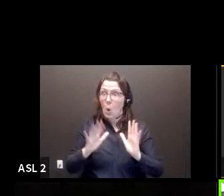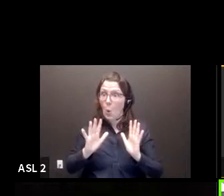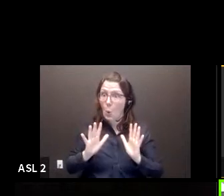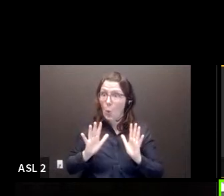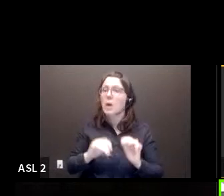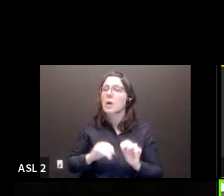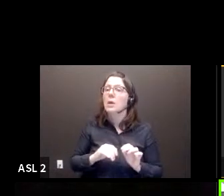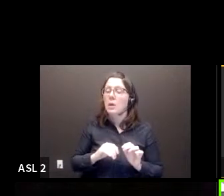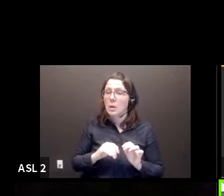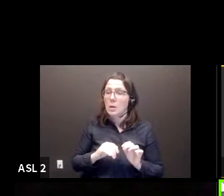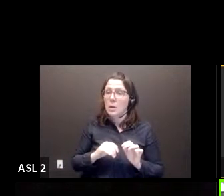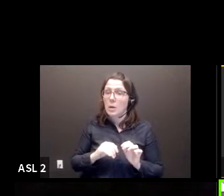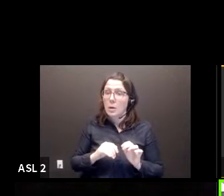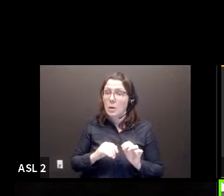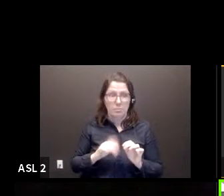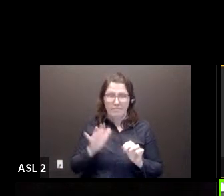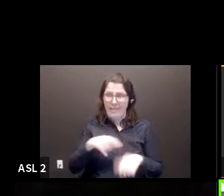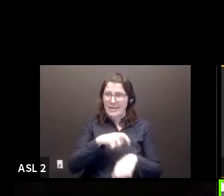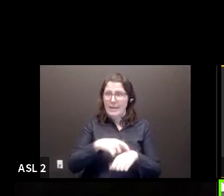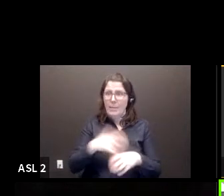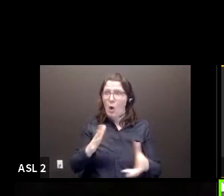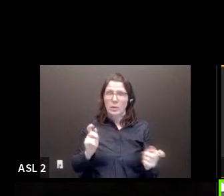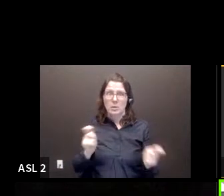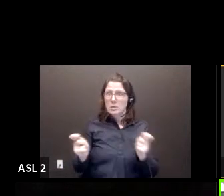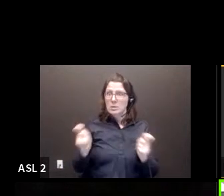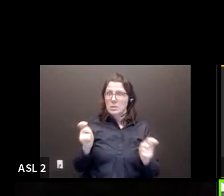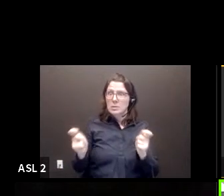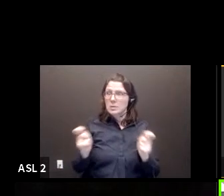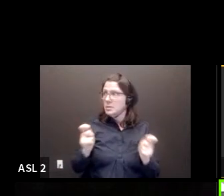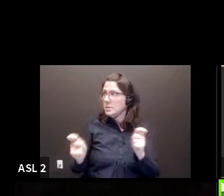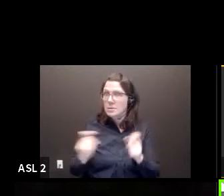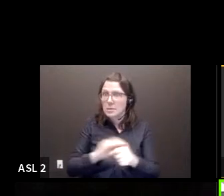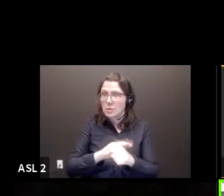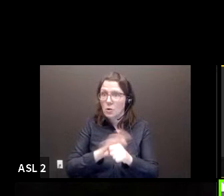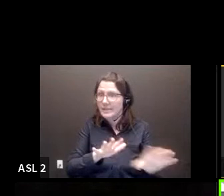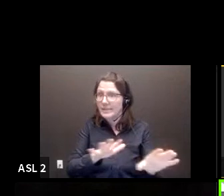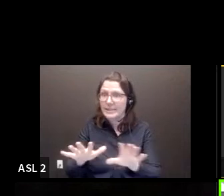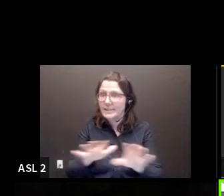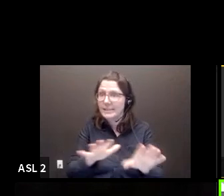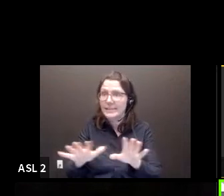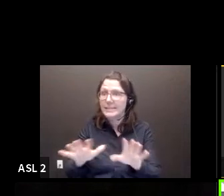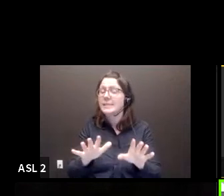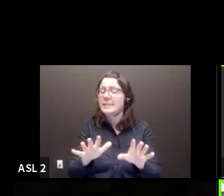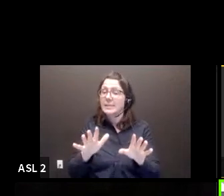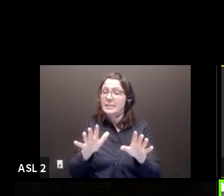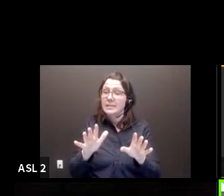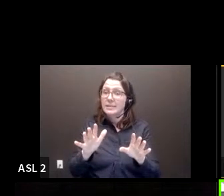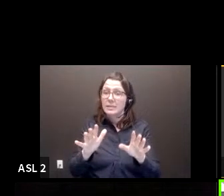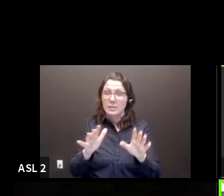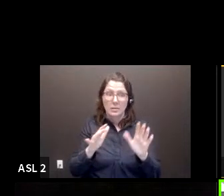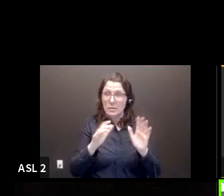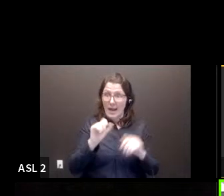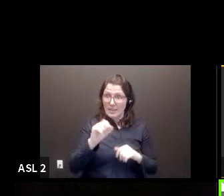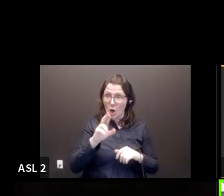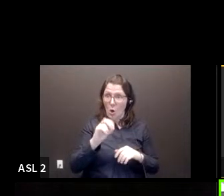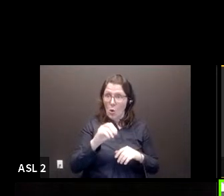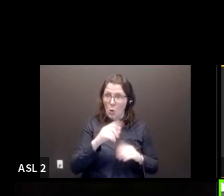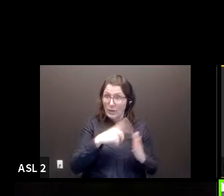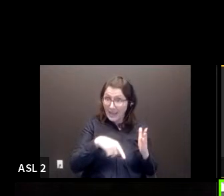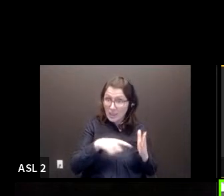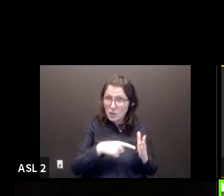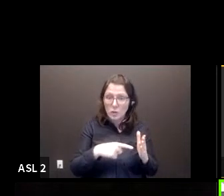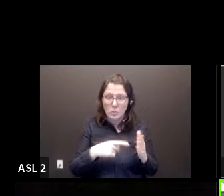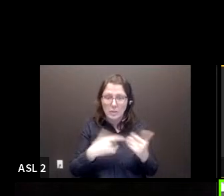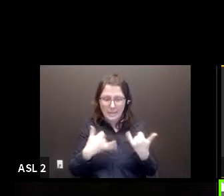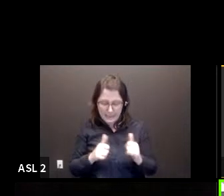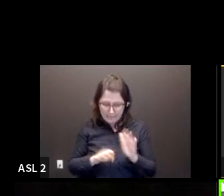in in a state of flux and we're still trying to recreate a youth strategy now that we don't have an sro program so